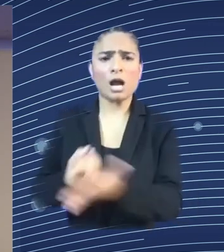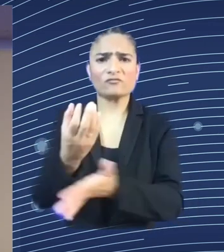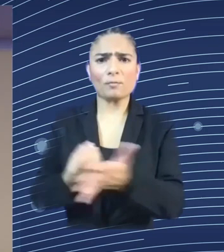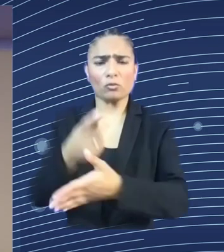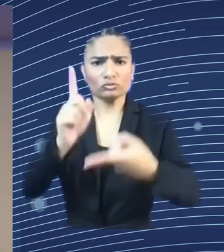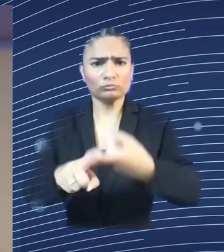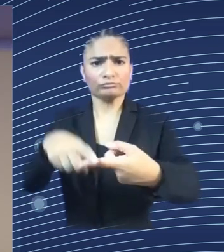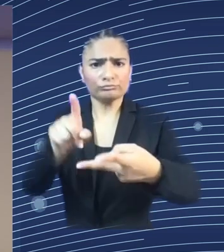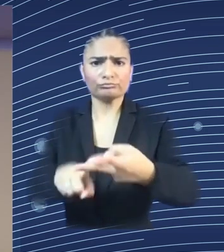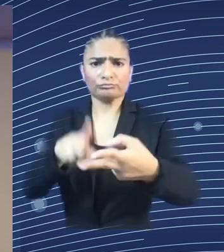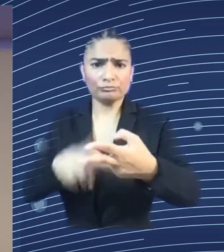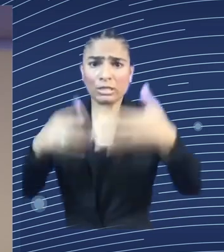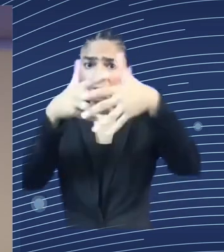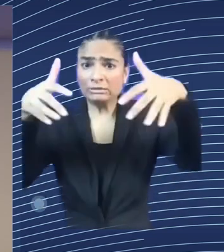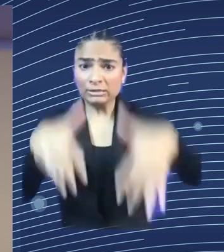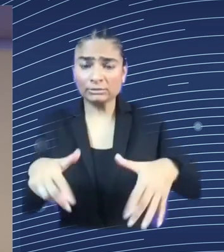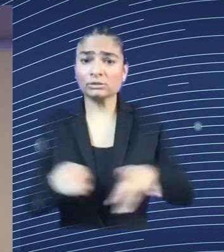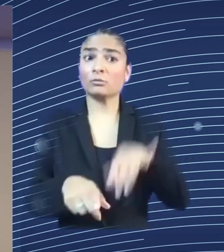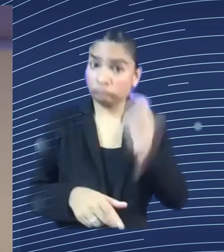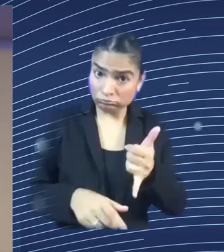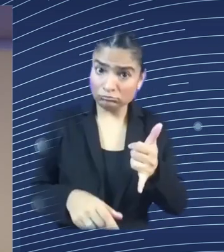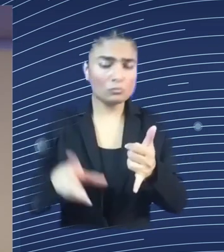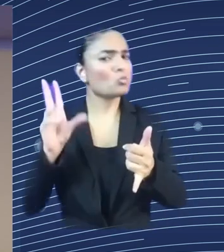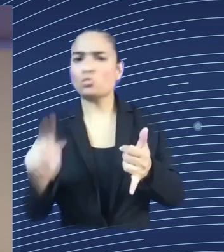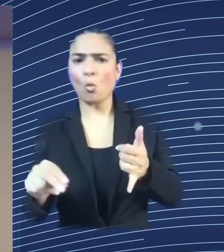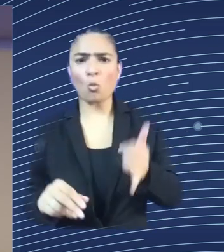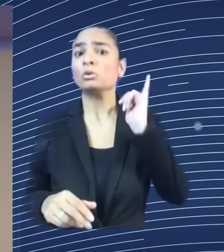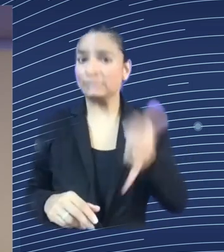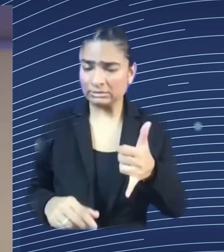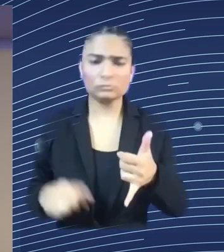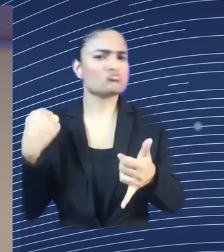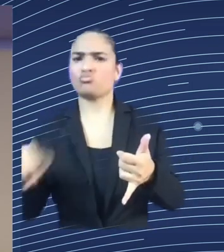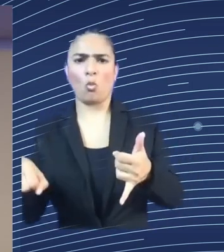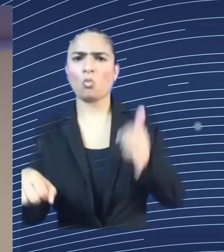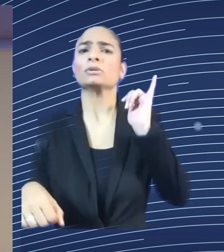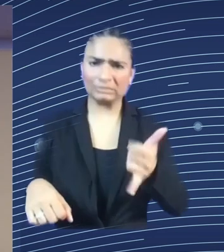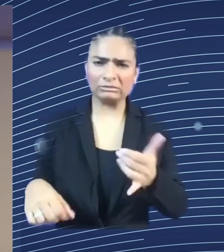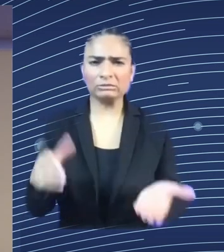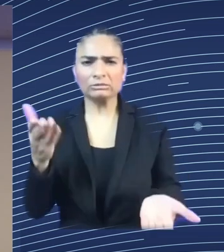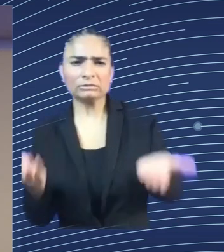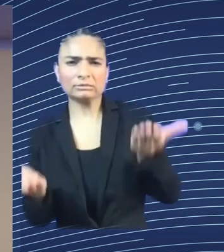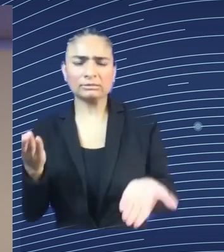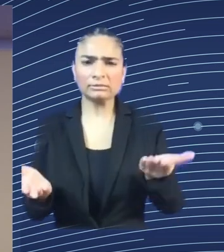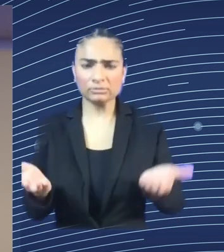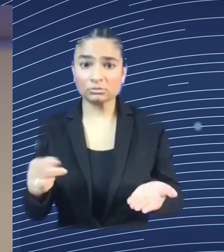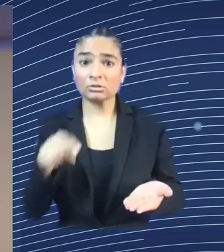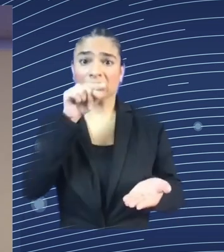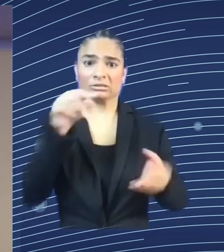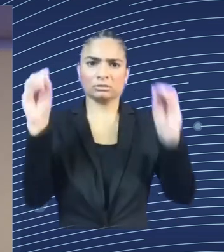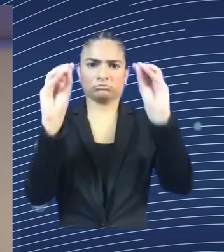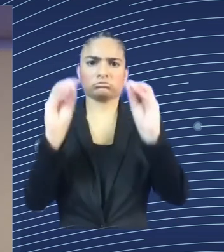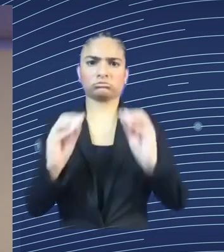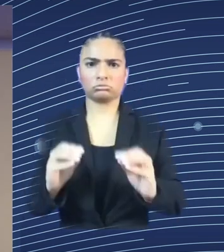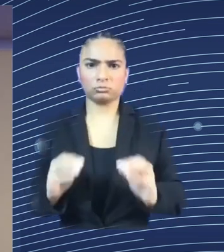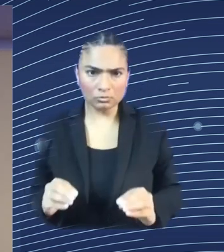in this situation, you were hit by whatever, and then the police officer is going to just